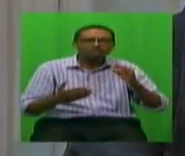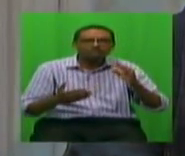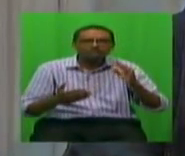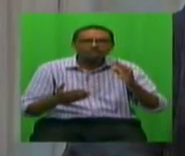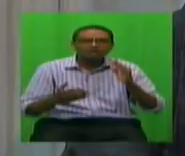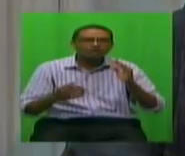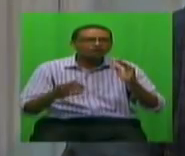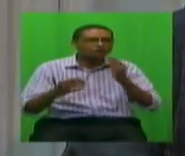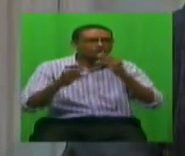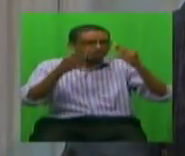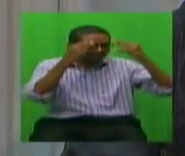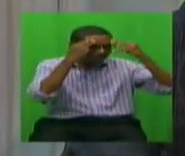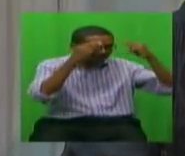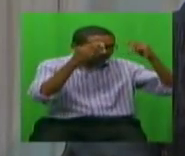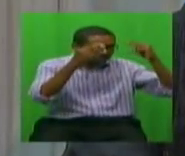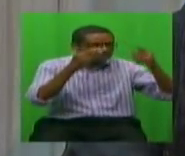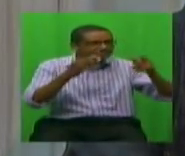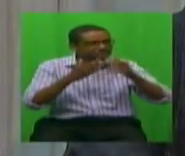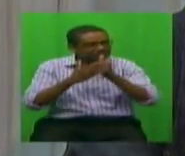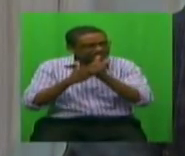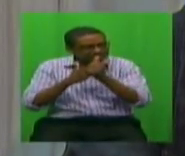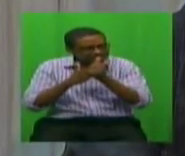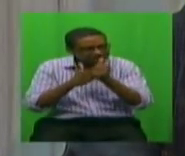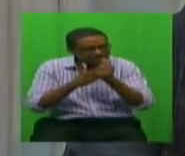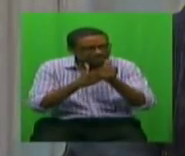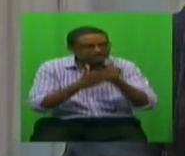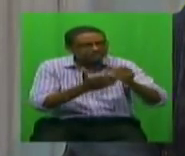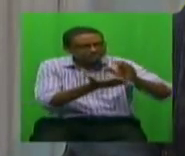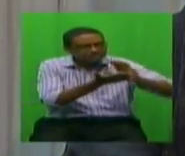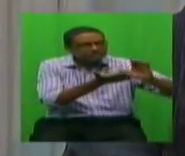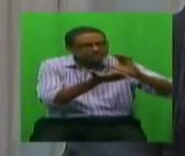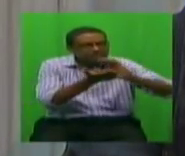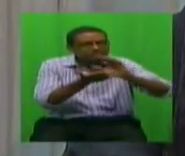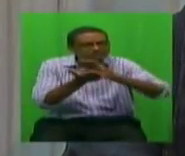are leading the cleanup and the relief efforts. And